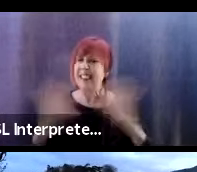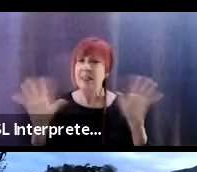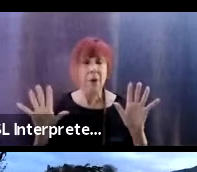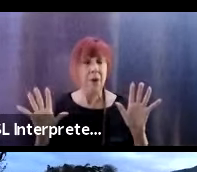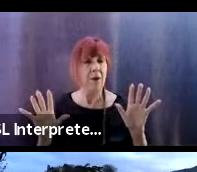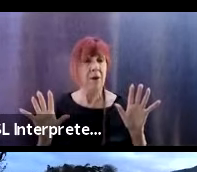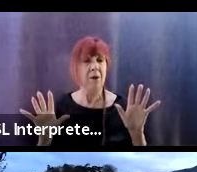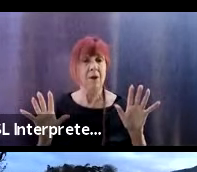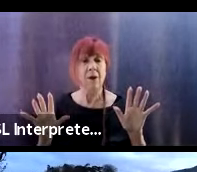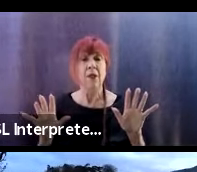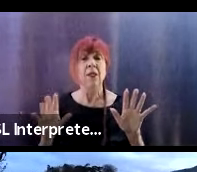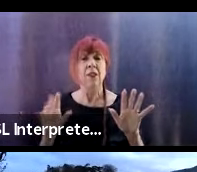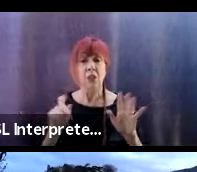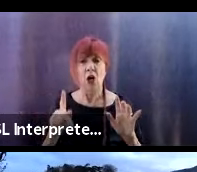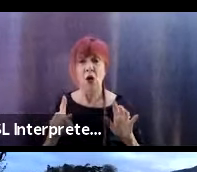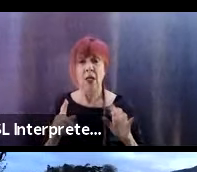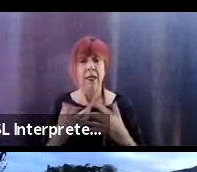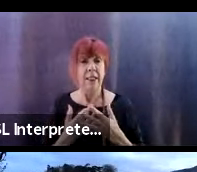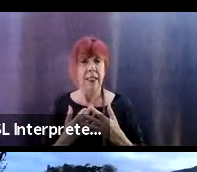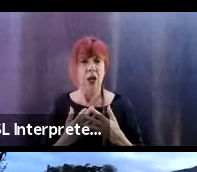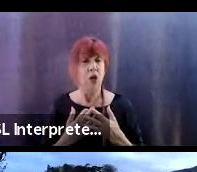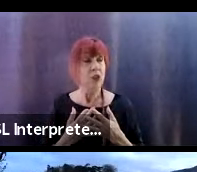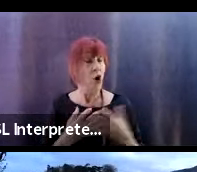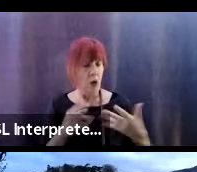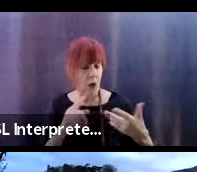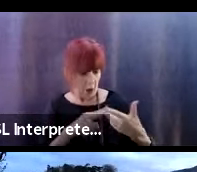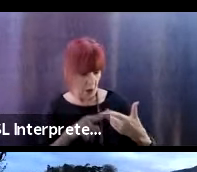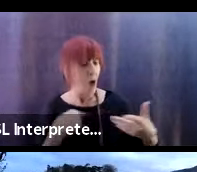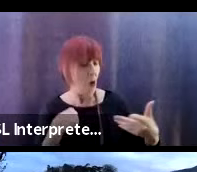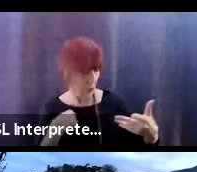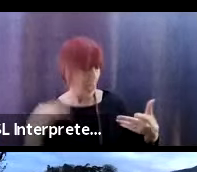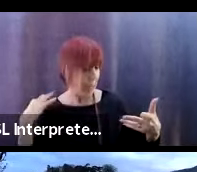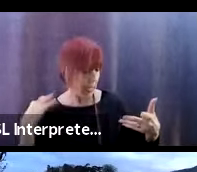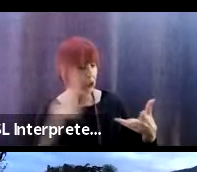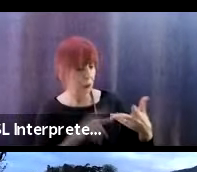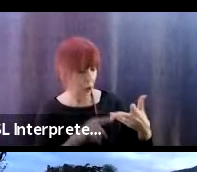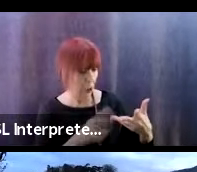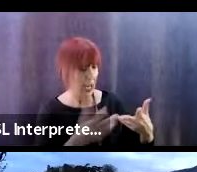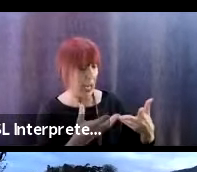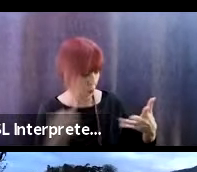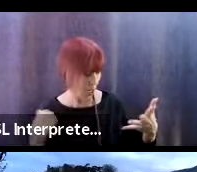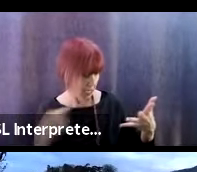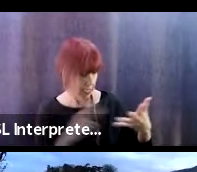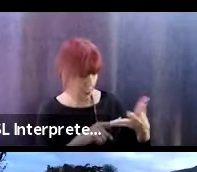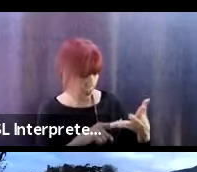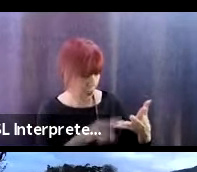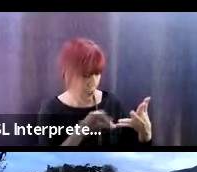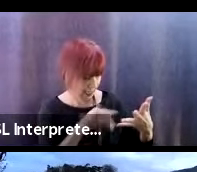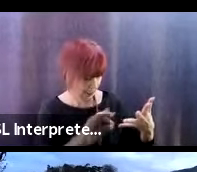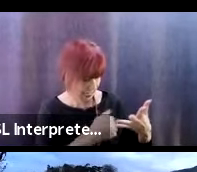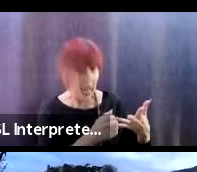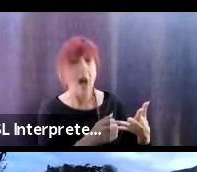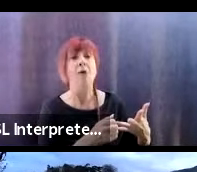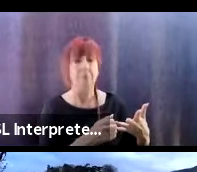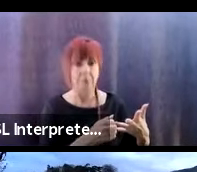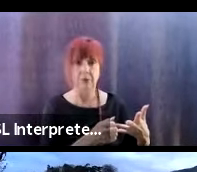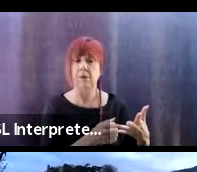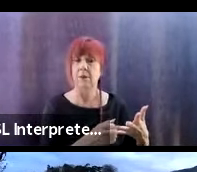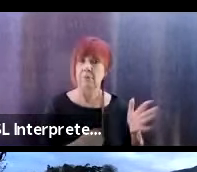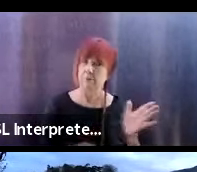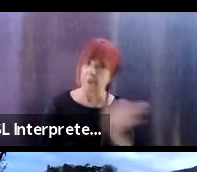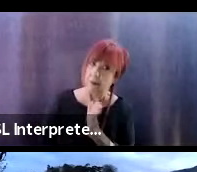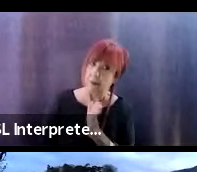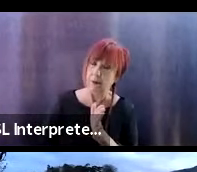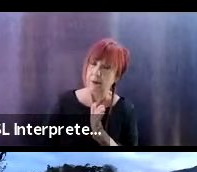I'm eligible, I need it, I want it, here's how I go to get it. My question is, so that's a suggestion. My question is that